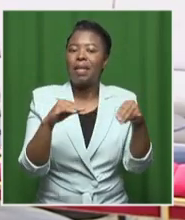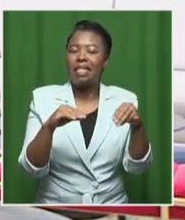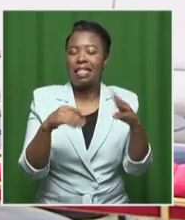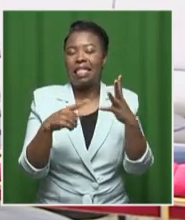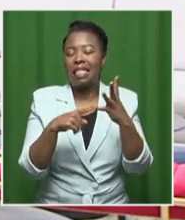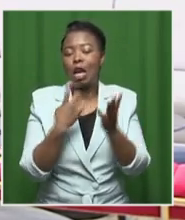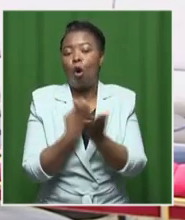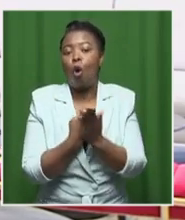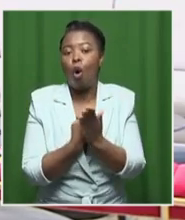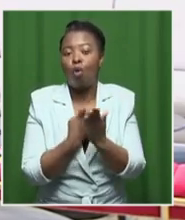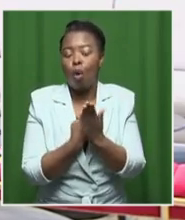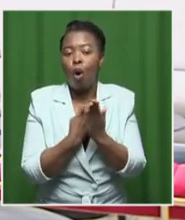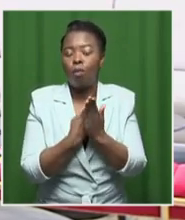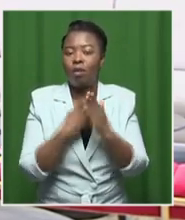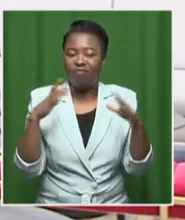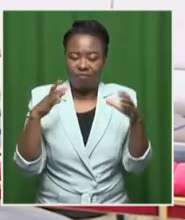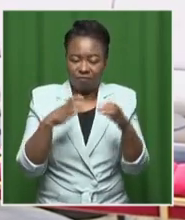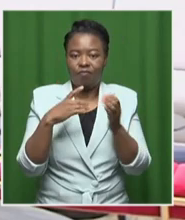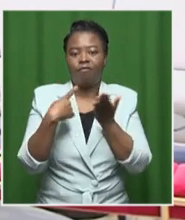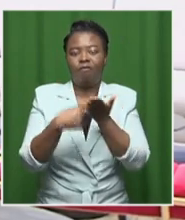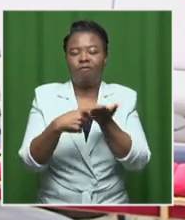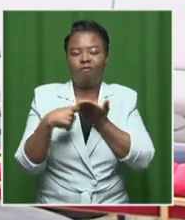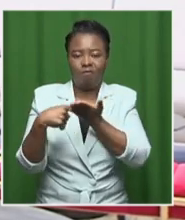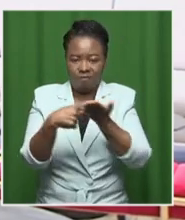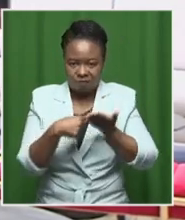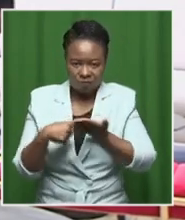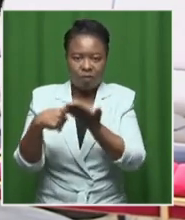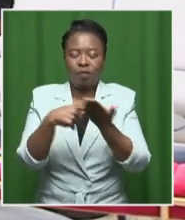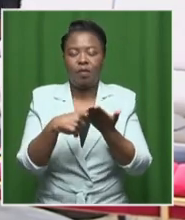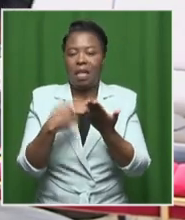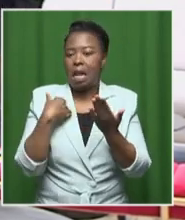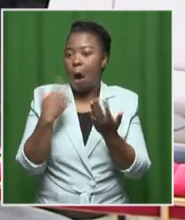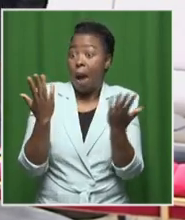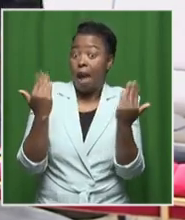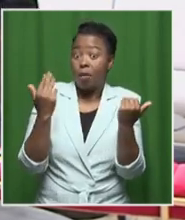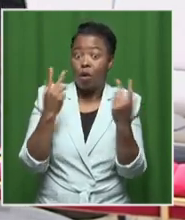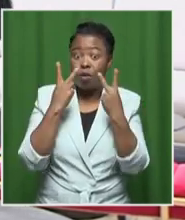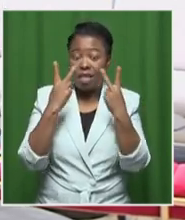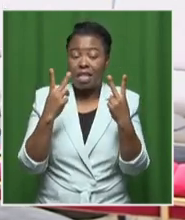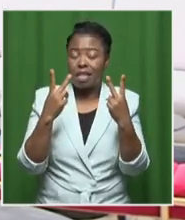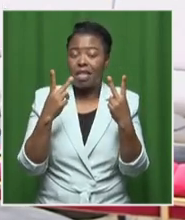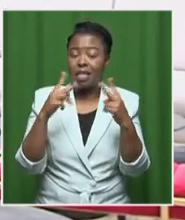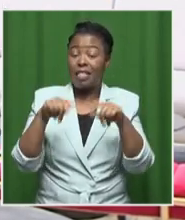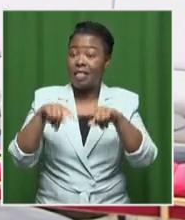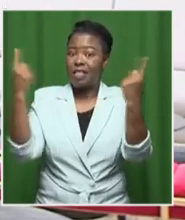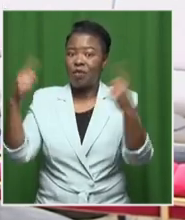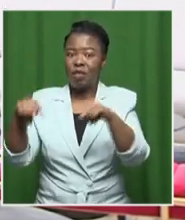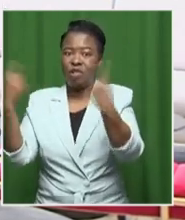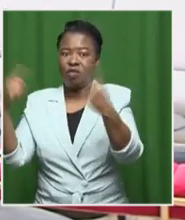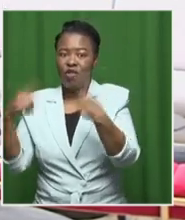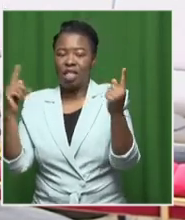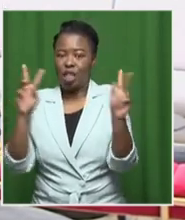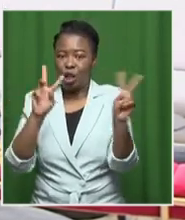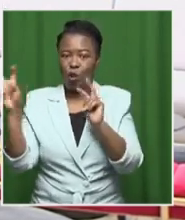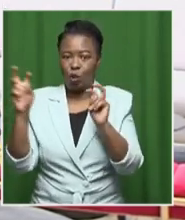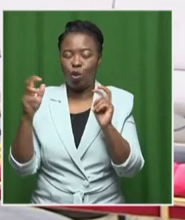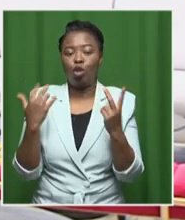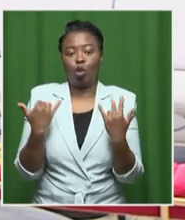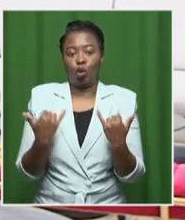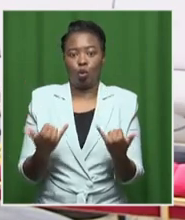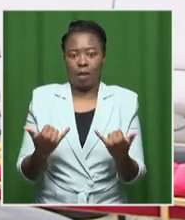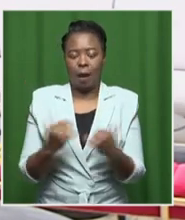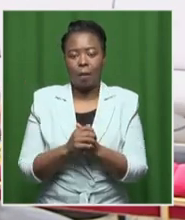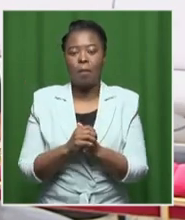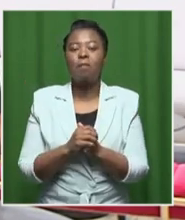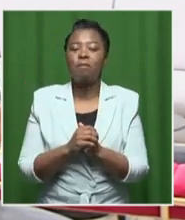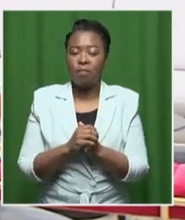at the center of this BRICS summit. So we're expecting to see various issues come under the spotlight here today. We're expecting